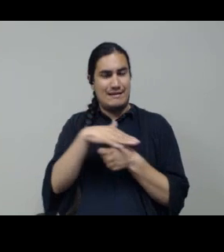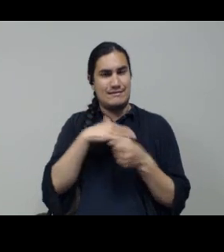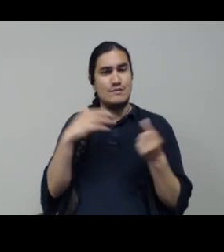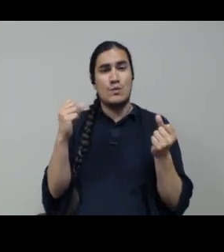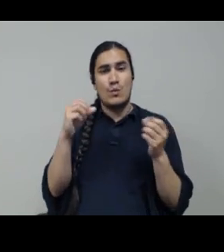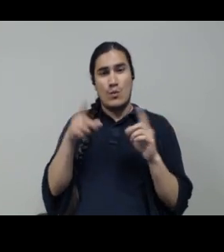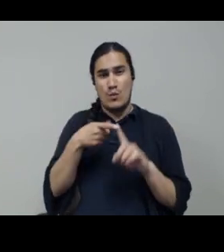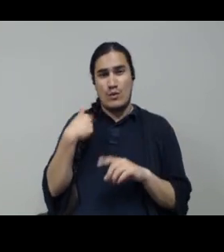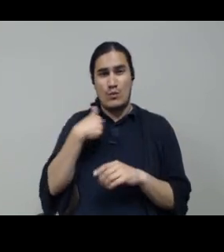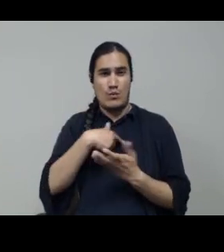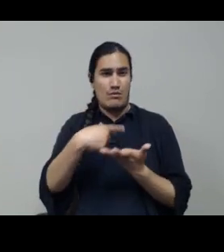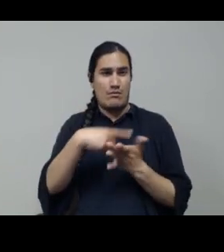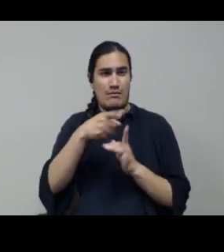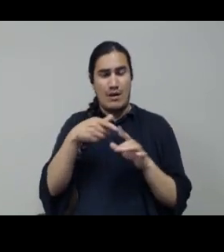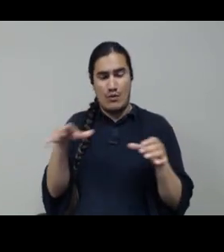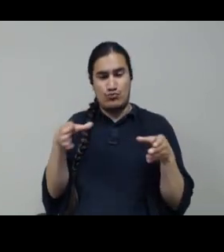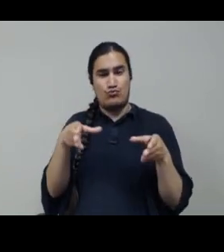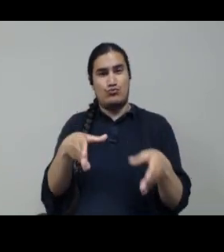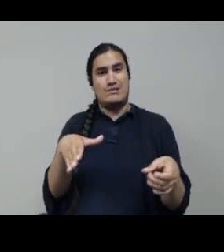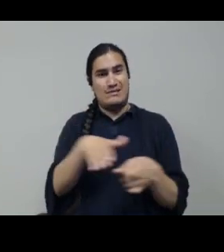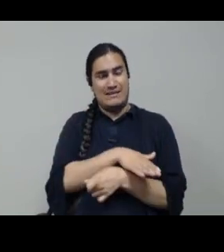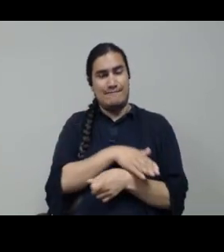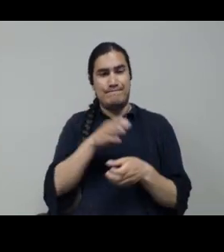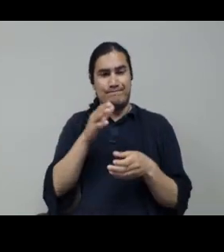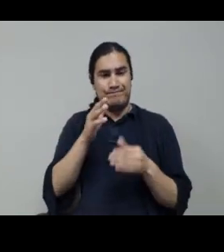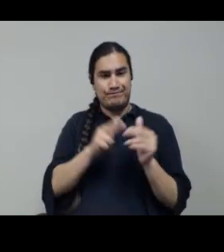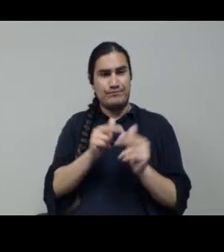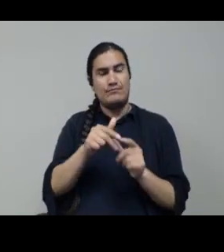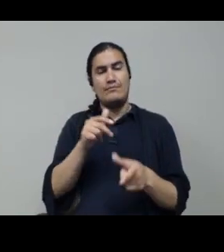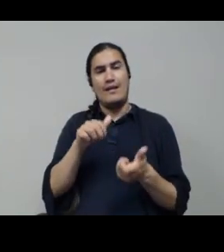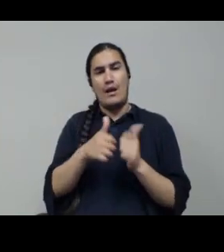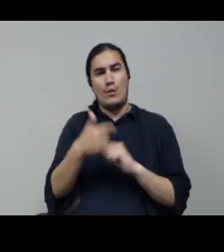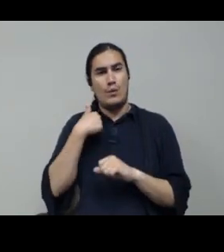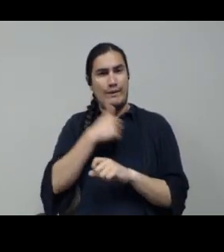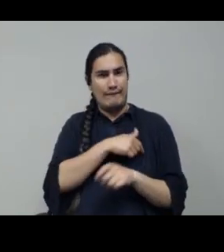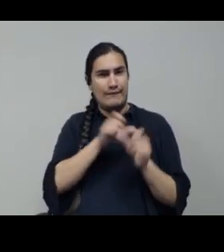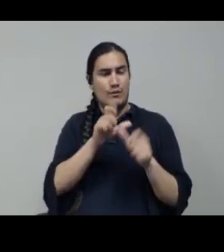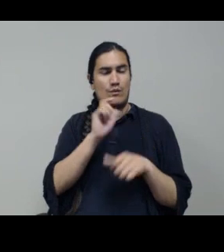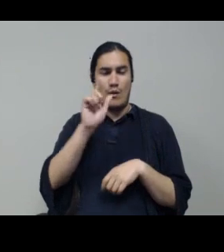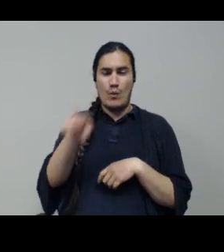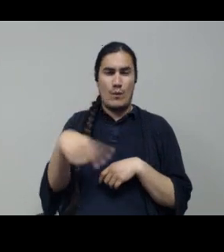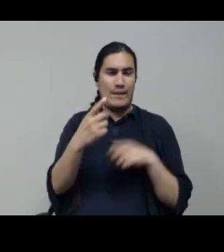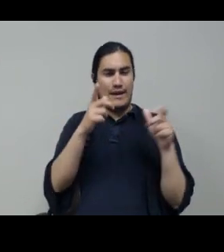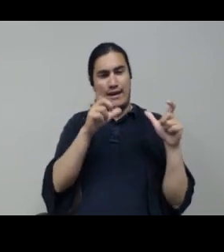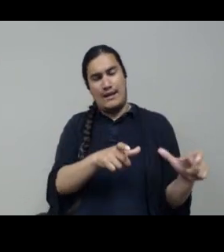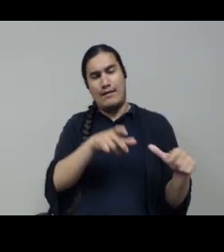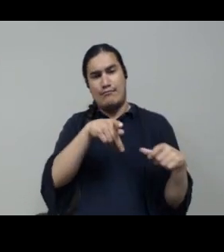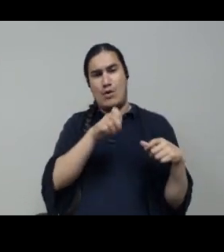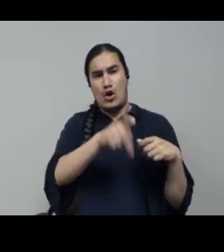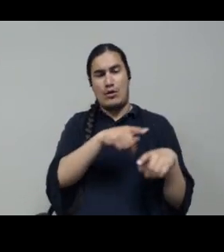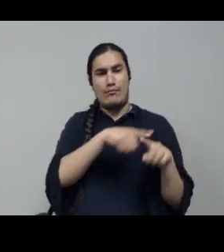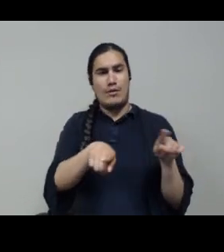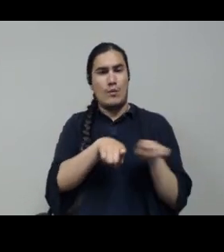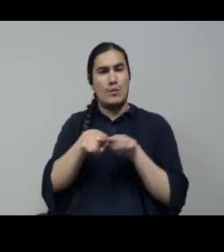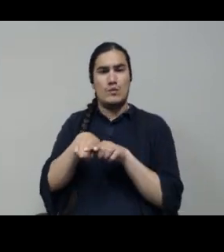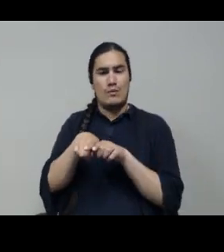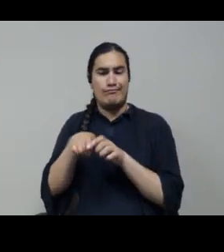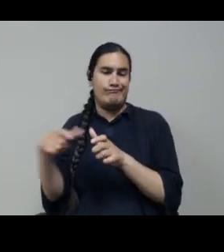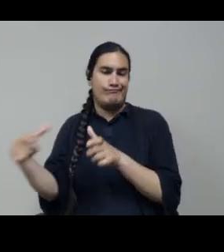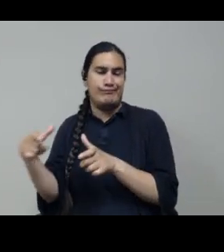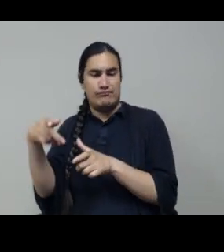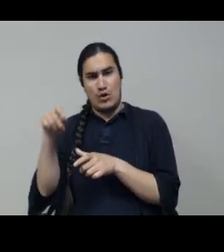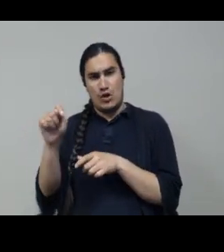talking about complete streets, how do we continue? It's not just about parks, but it's pocket parks. It's other,